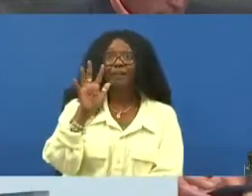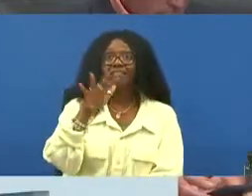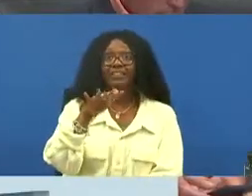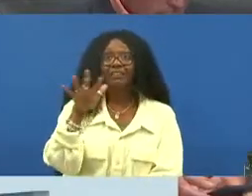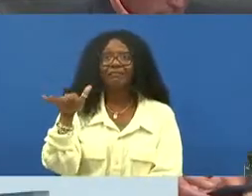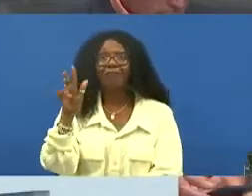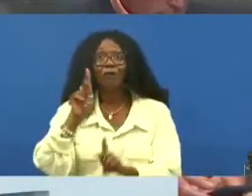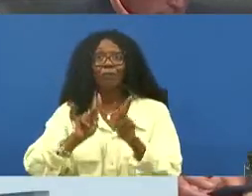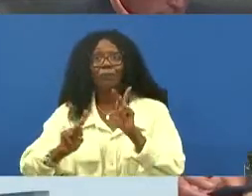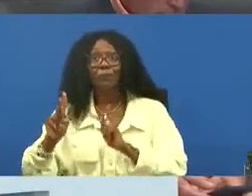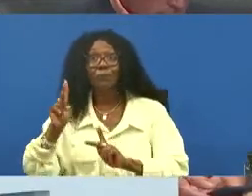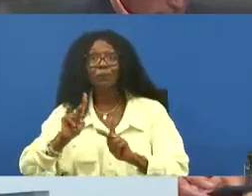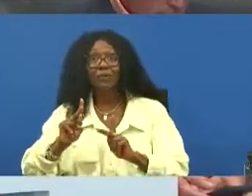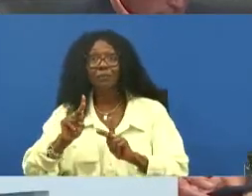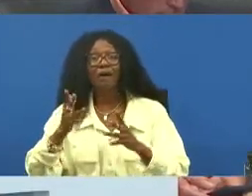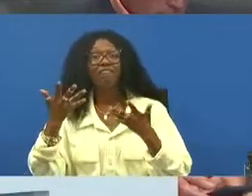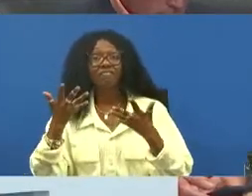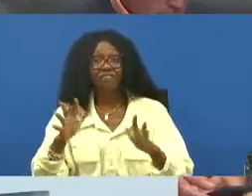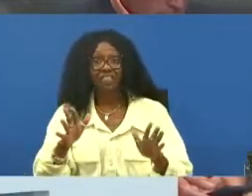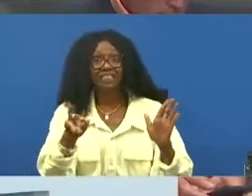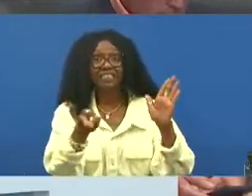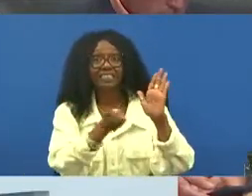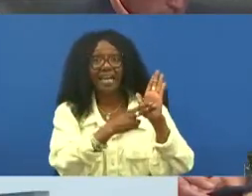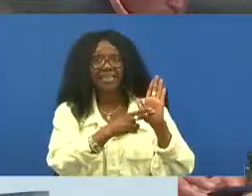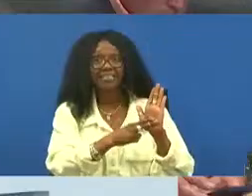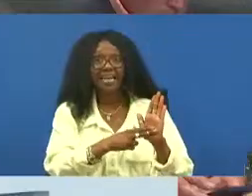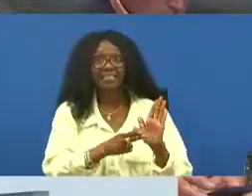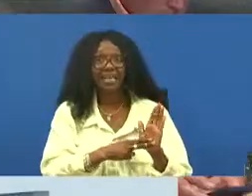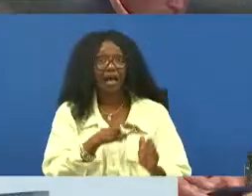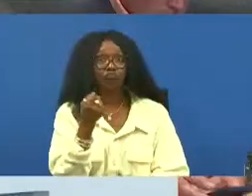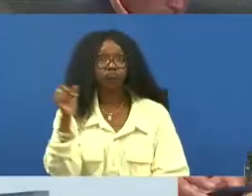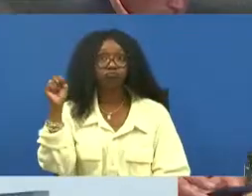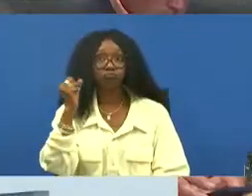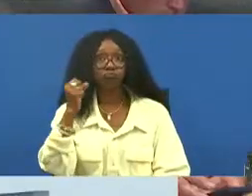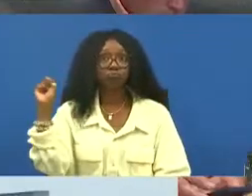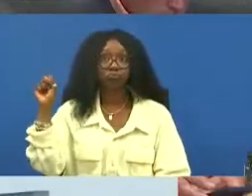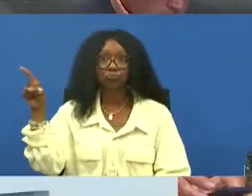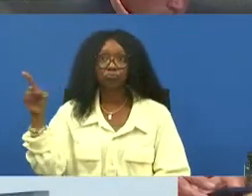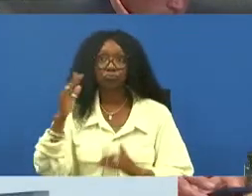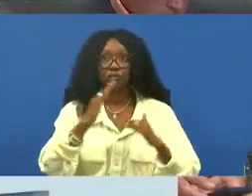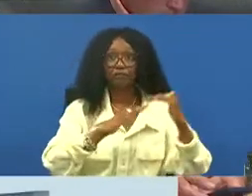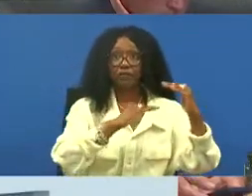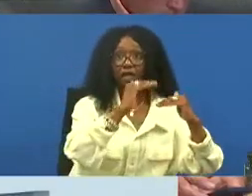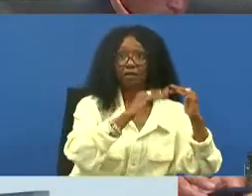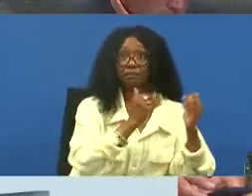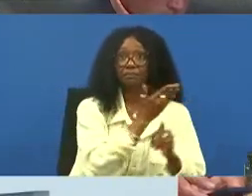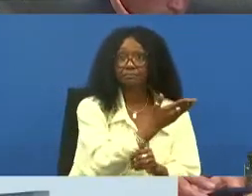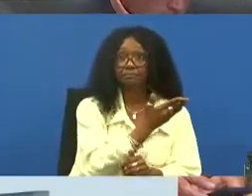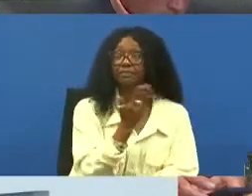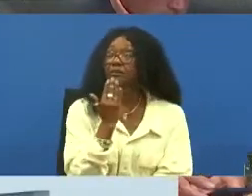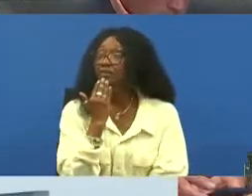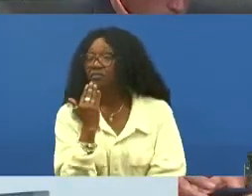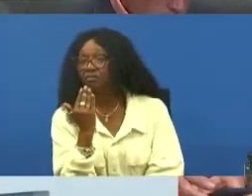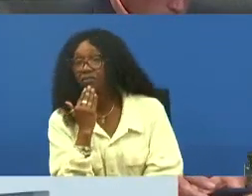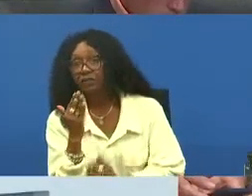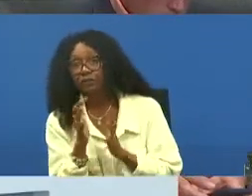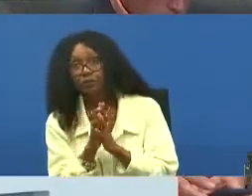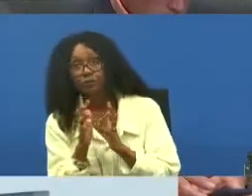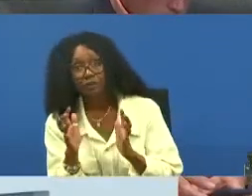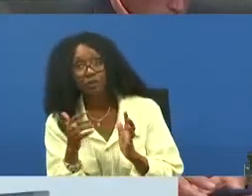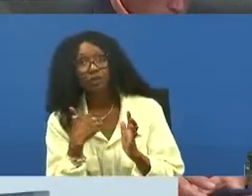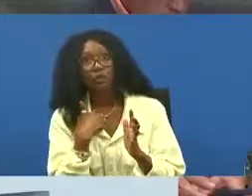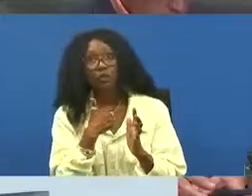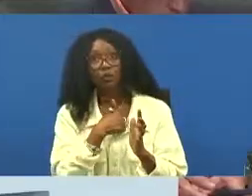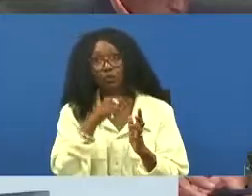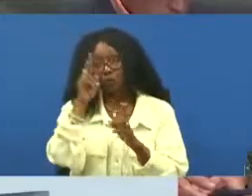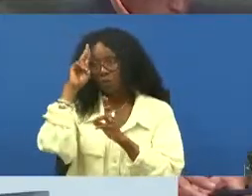residents have signed a petition to say they oppose this development. So thank you so very much. We honor,